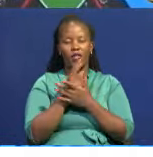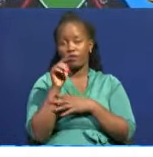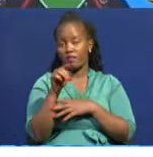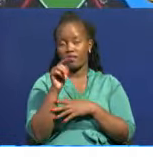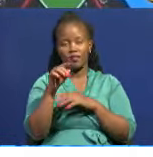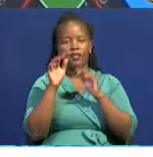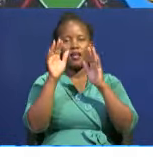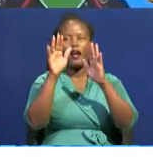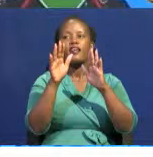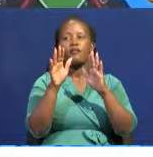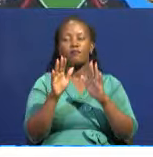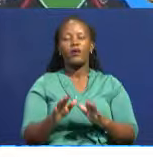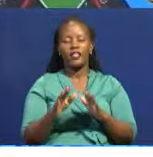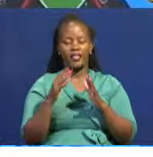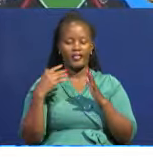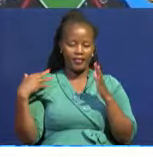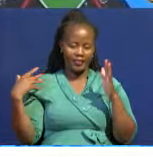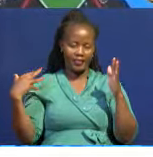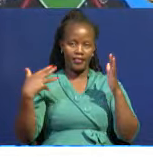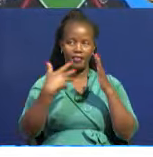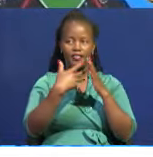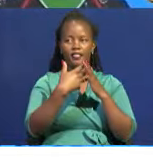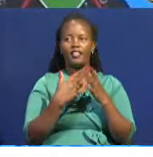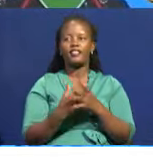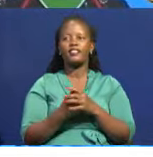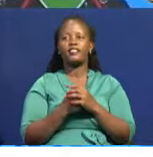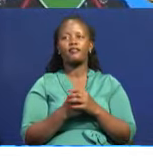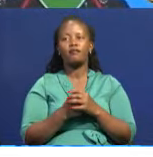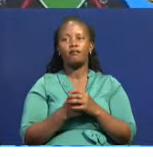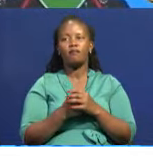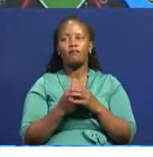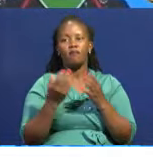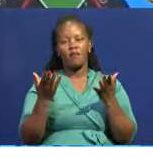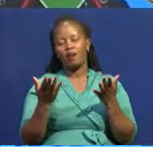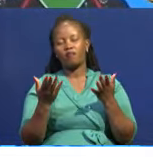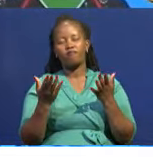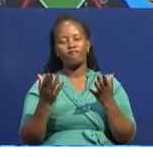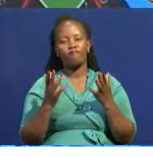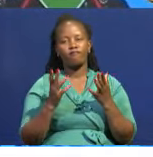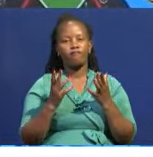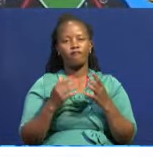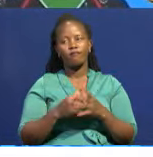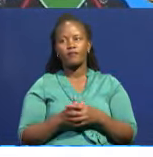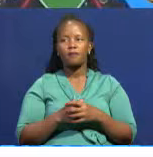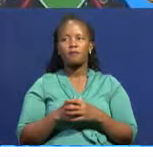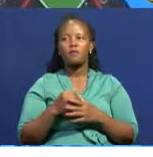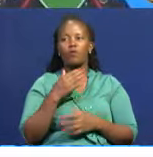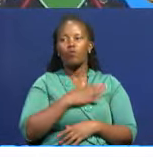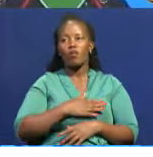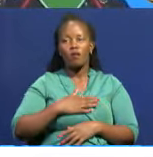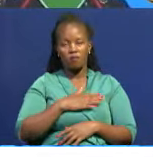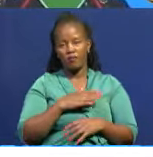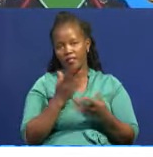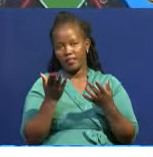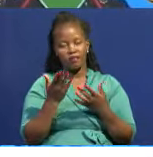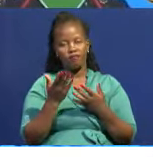important journey. So, here we are. Please speak